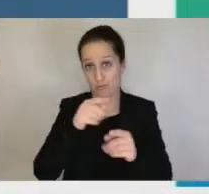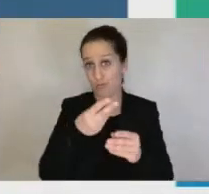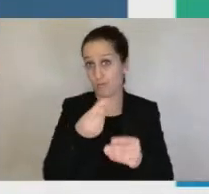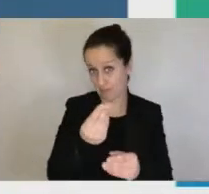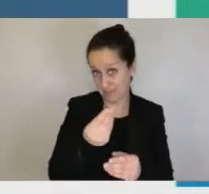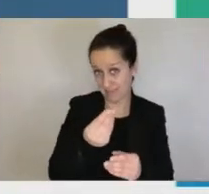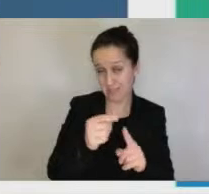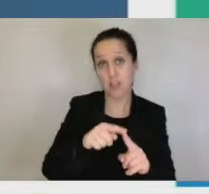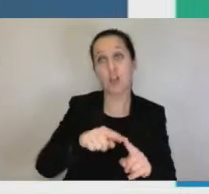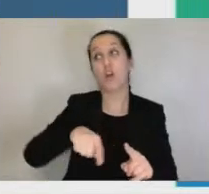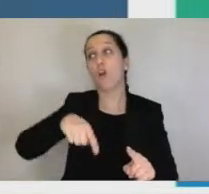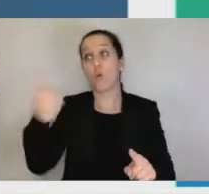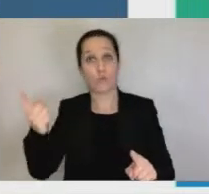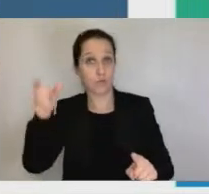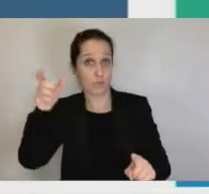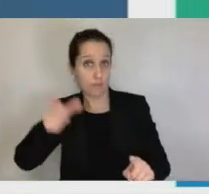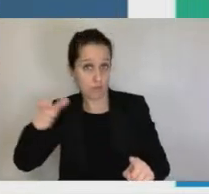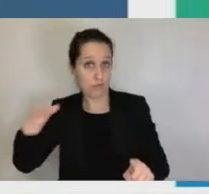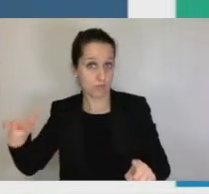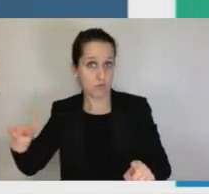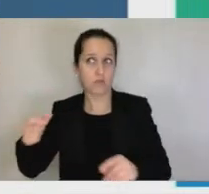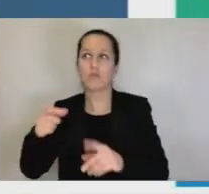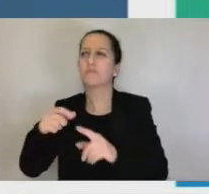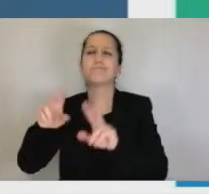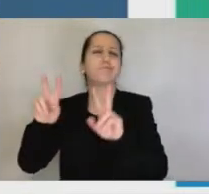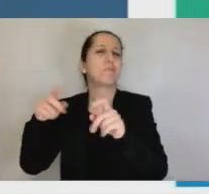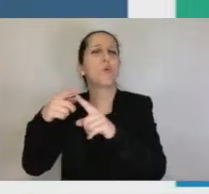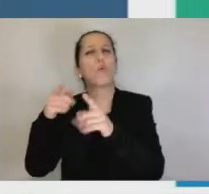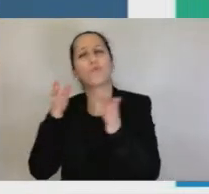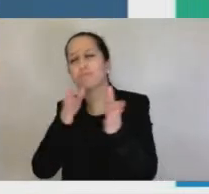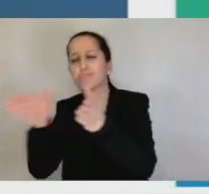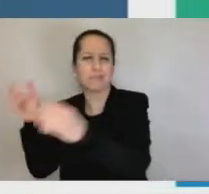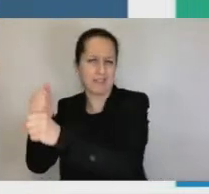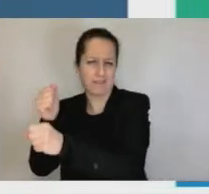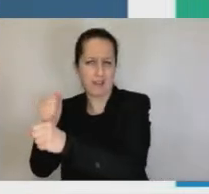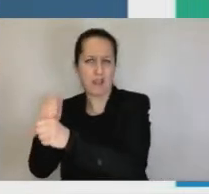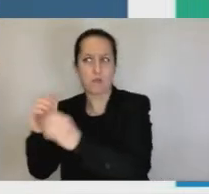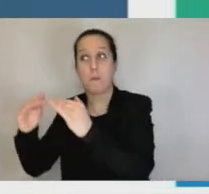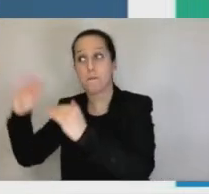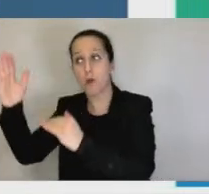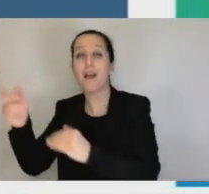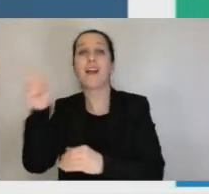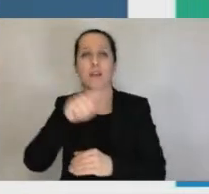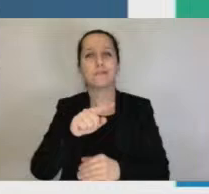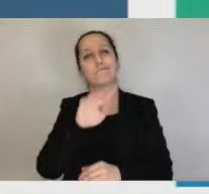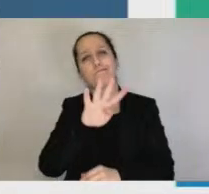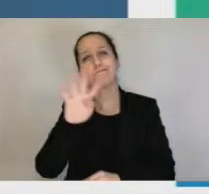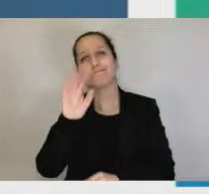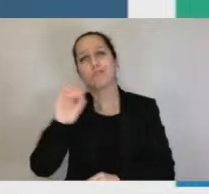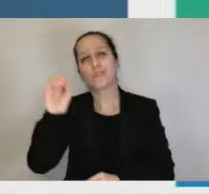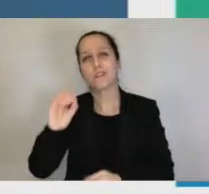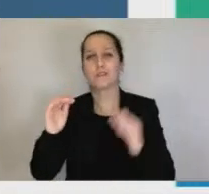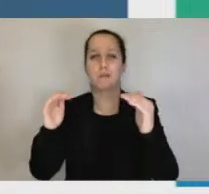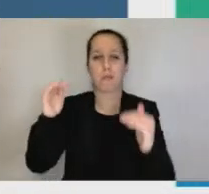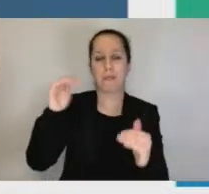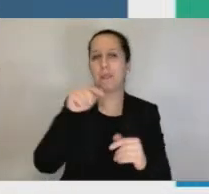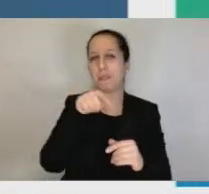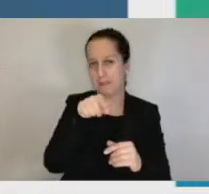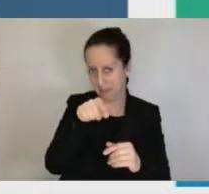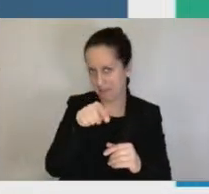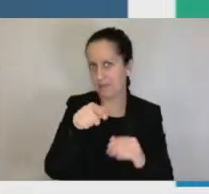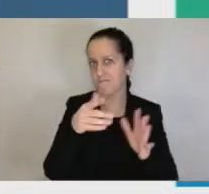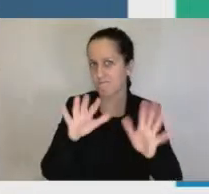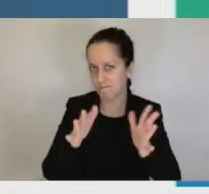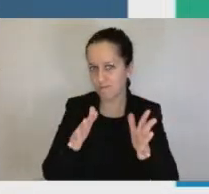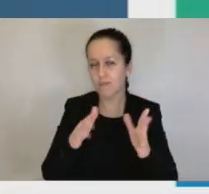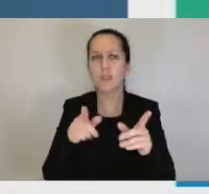44.7% of what other sector workers earn. This is, I'd